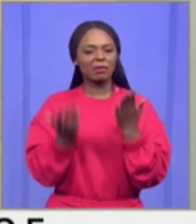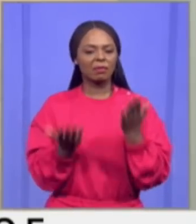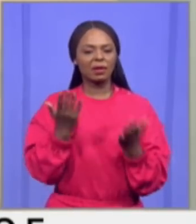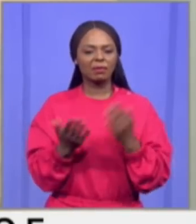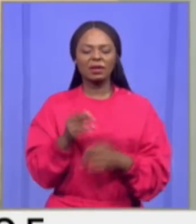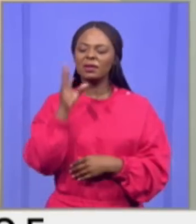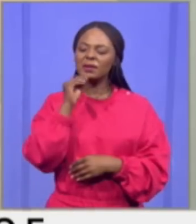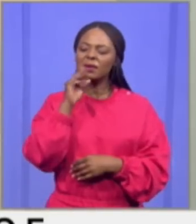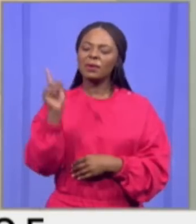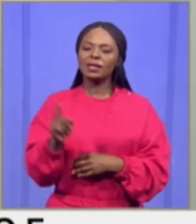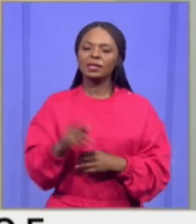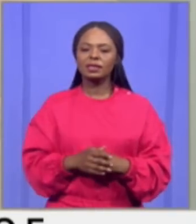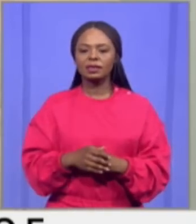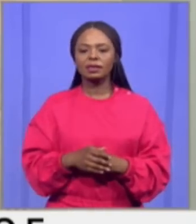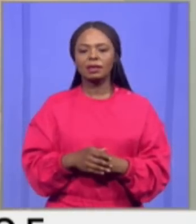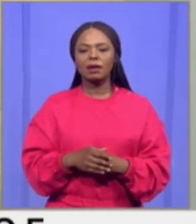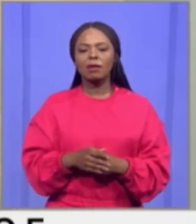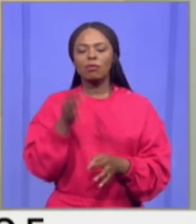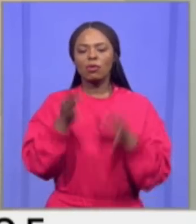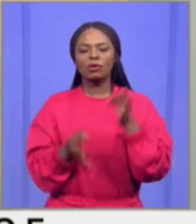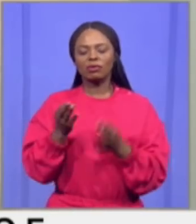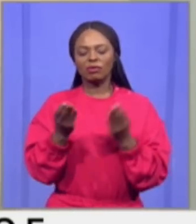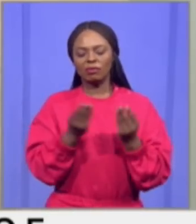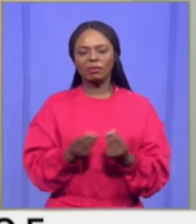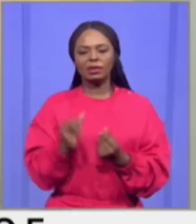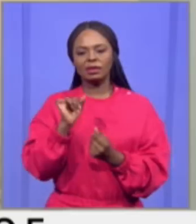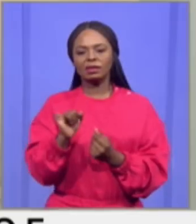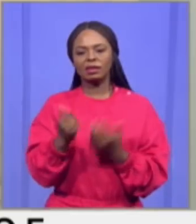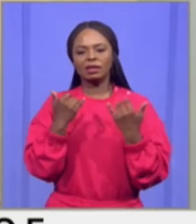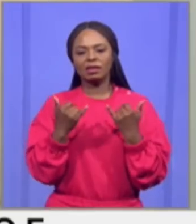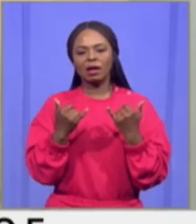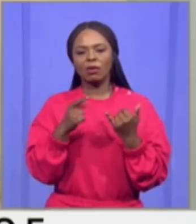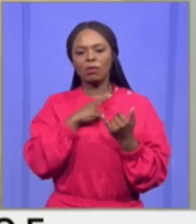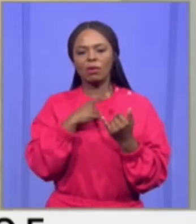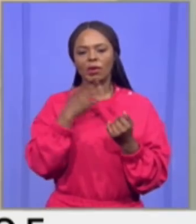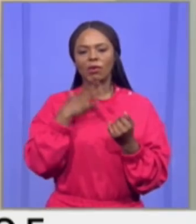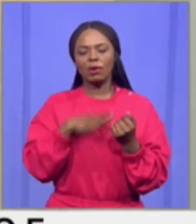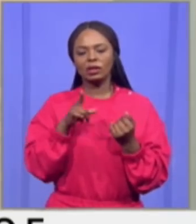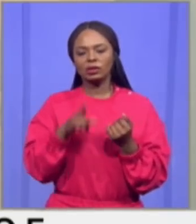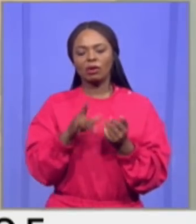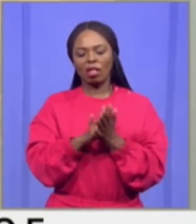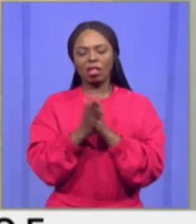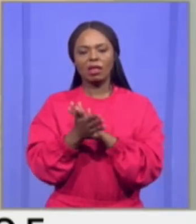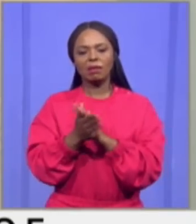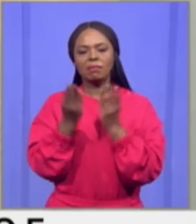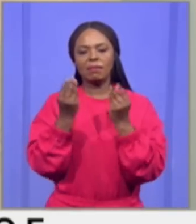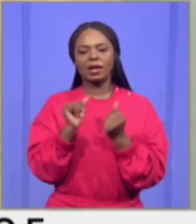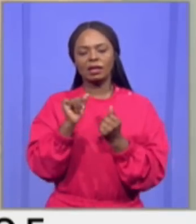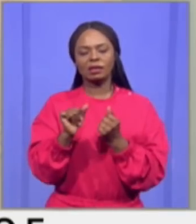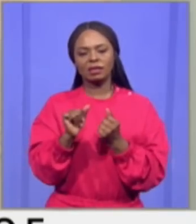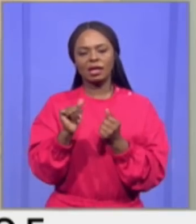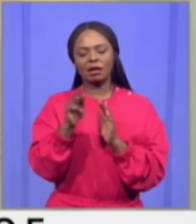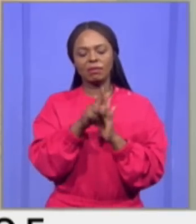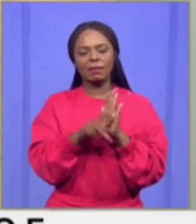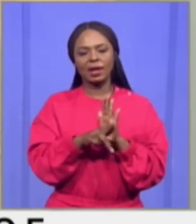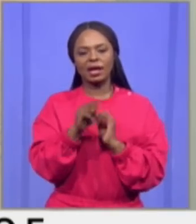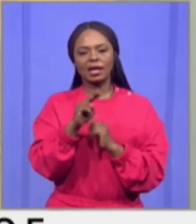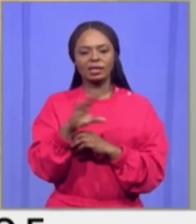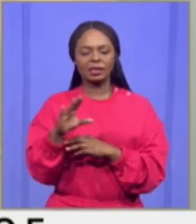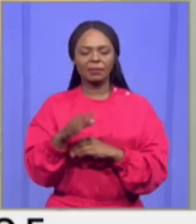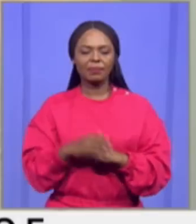the politics of money in the ANC. They were talking about denouncing the politics of money within the structures of the ANC. No, we must.